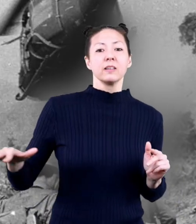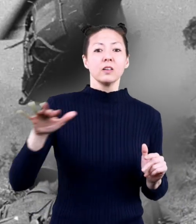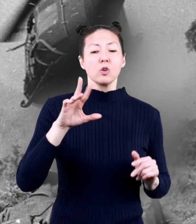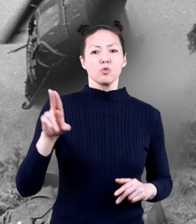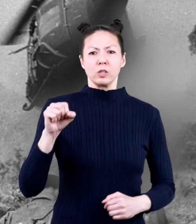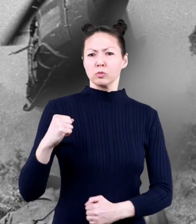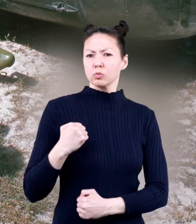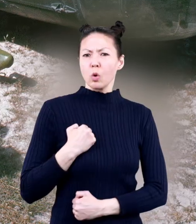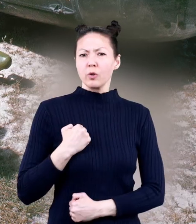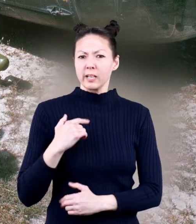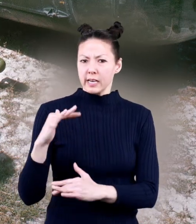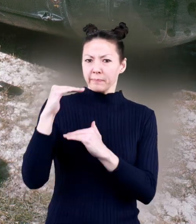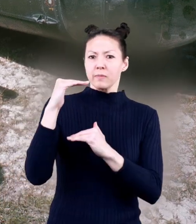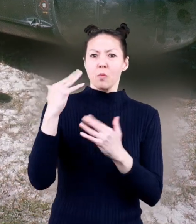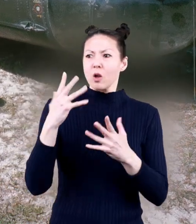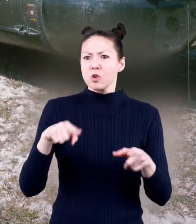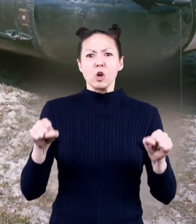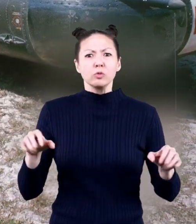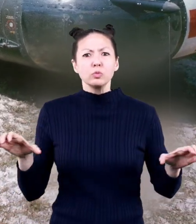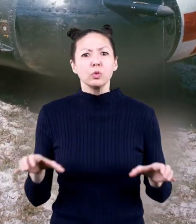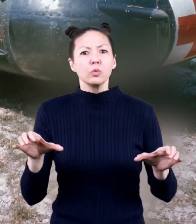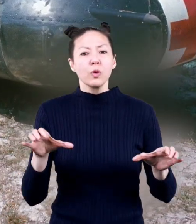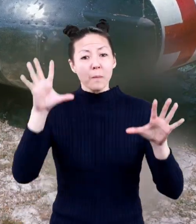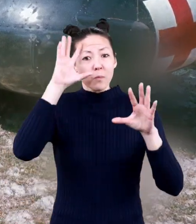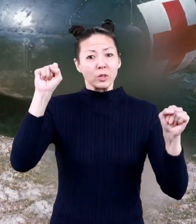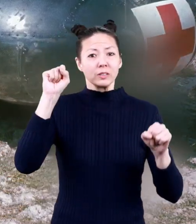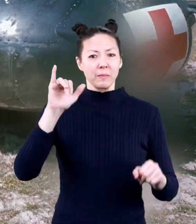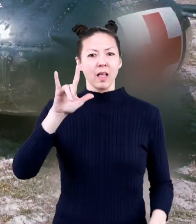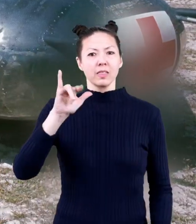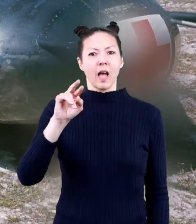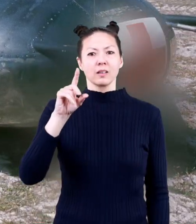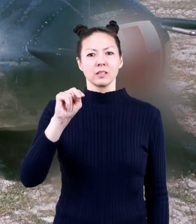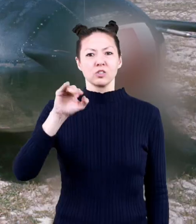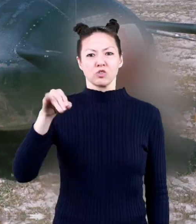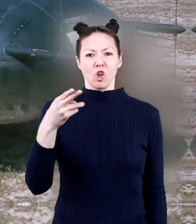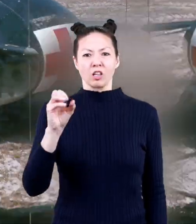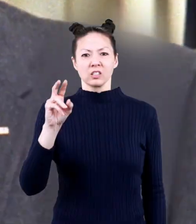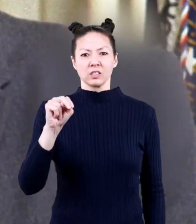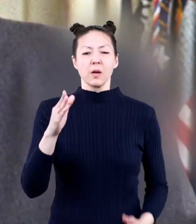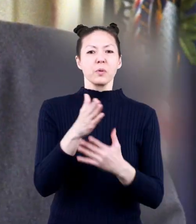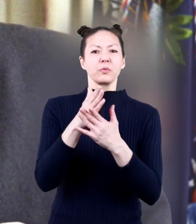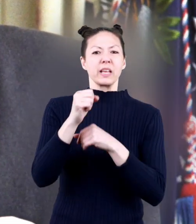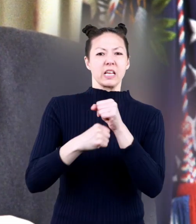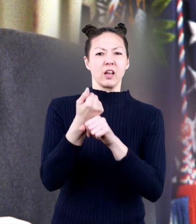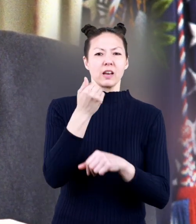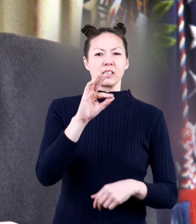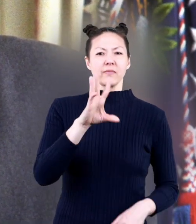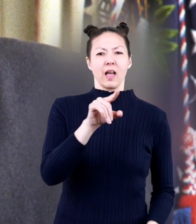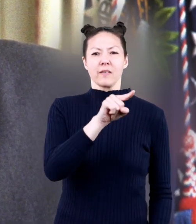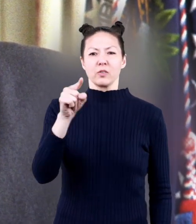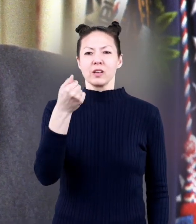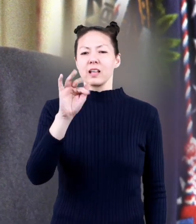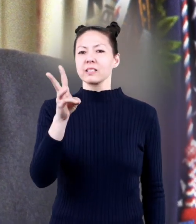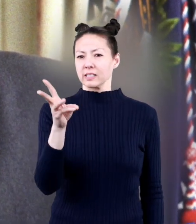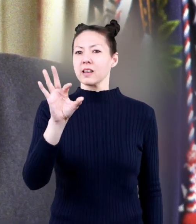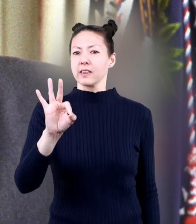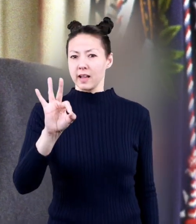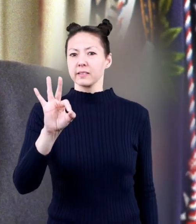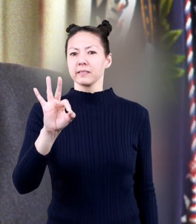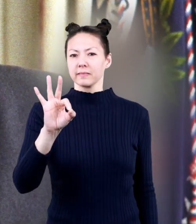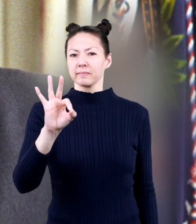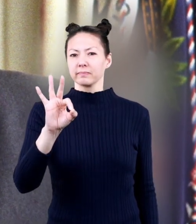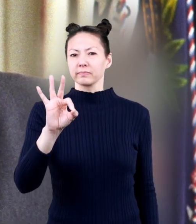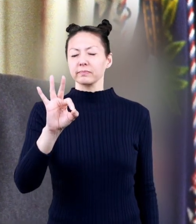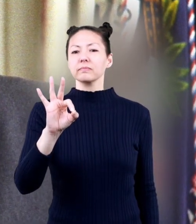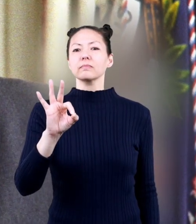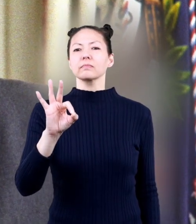Vietnamese. The U.S. troops were limited to what they could do by President Lyndon Johnson between 1965